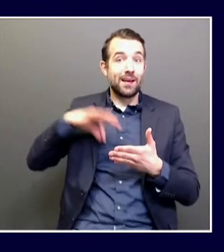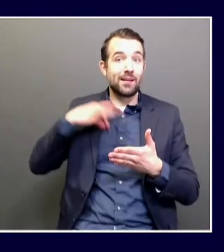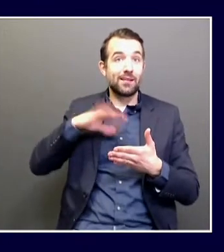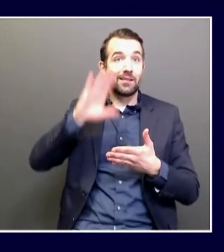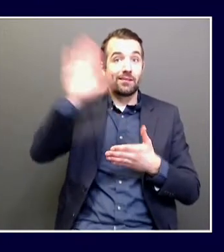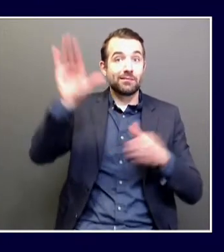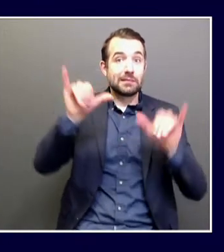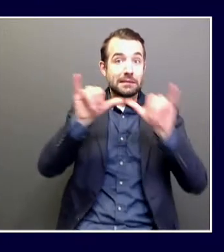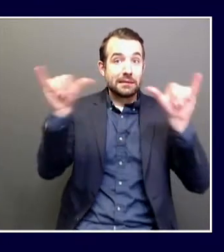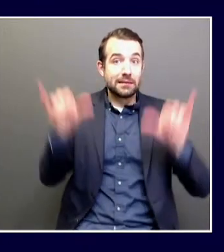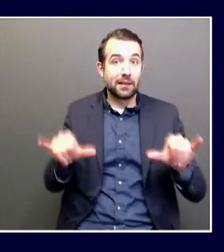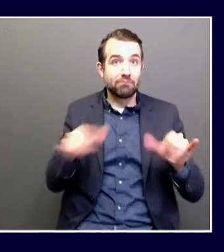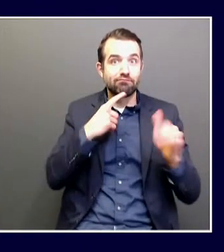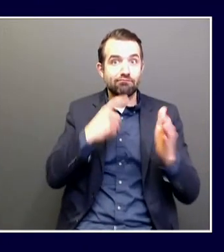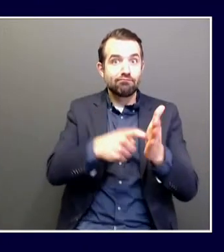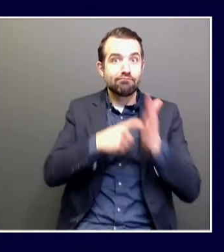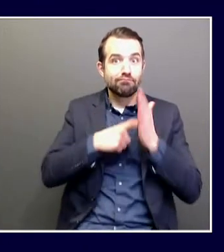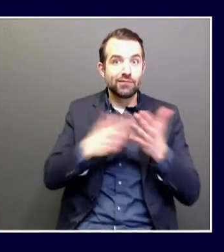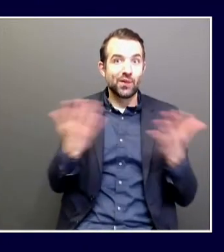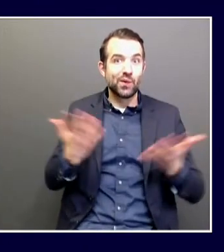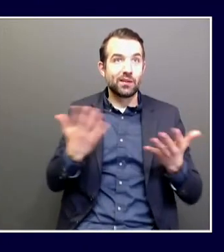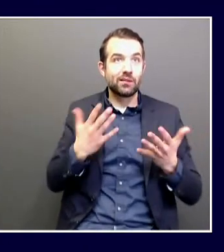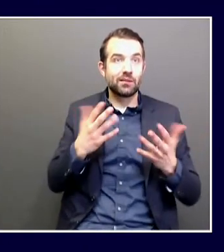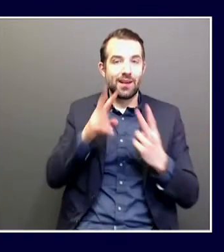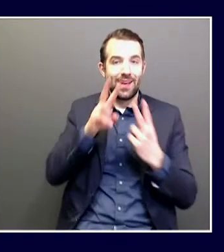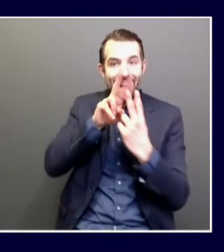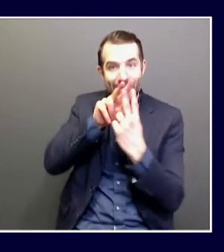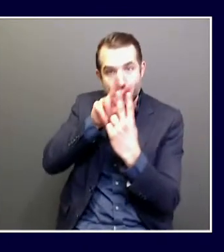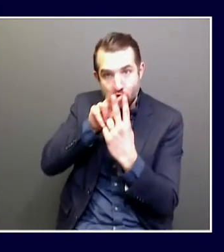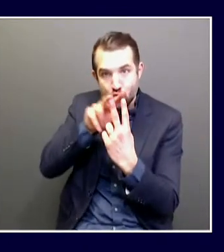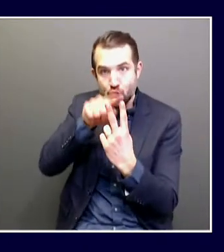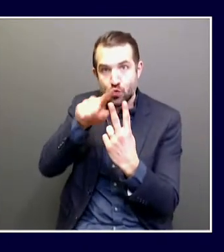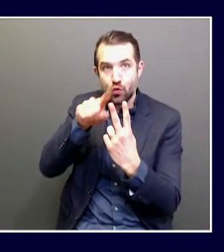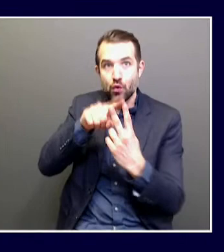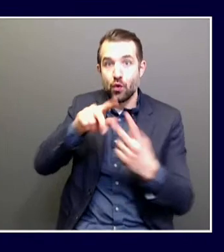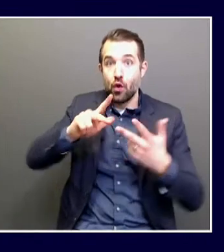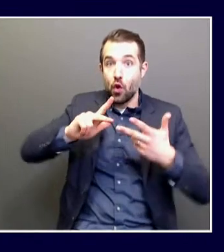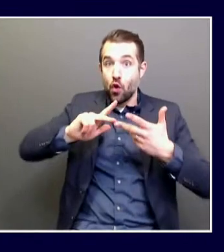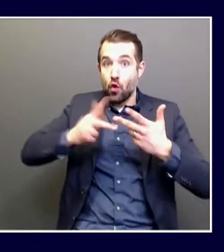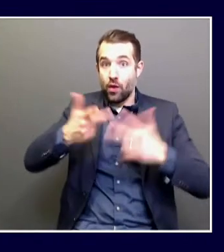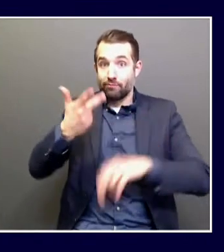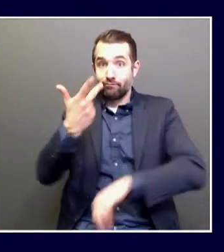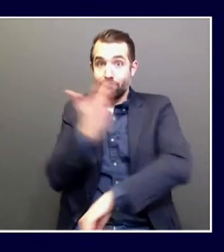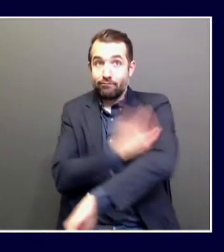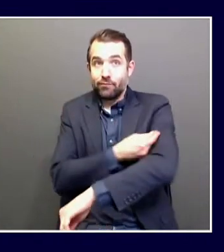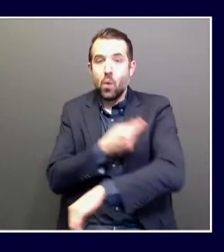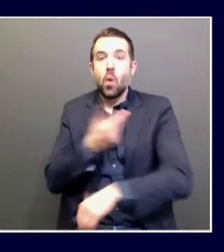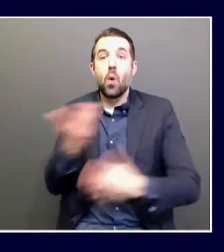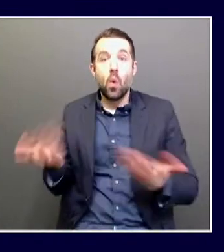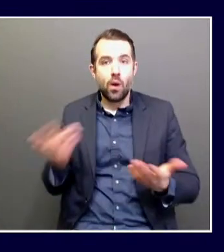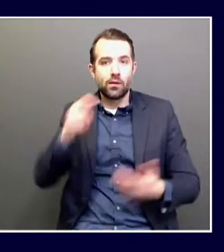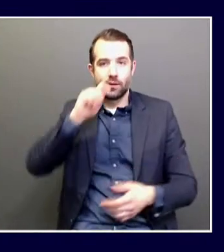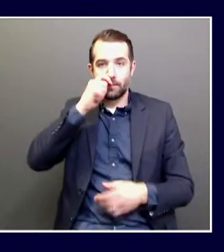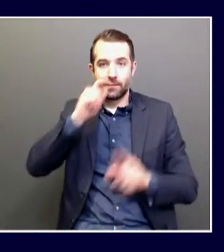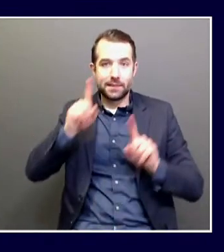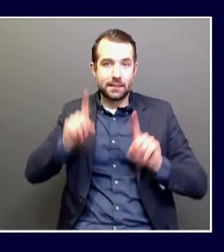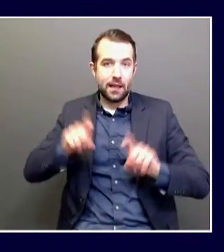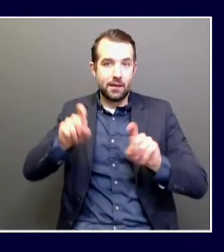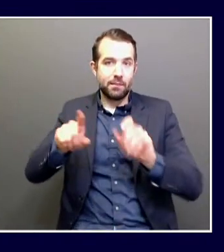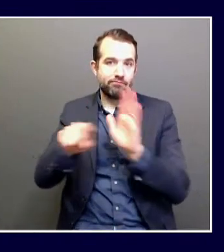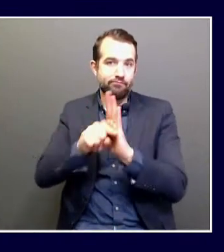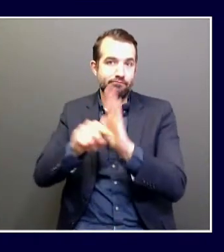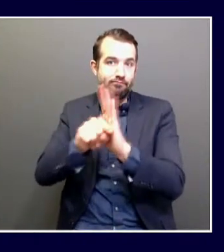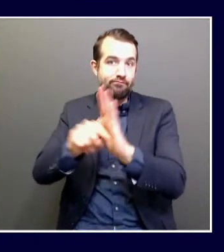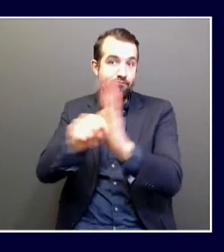the protection that you get from the vaccines, although it is still extremely good at keeping you out of the hospital, keeping